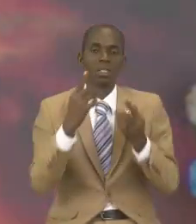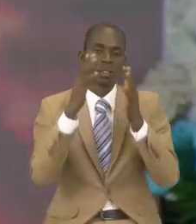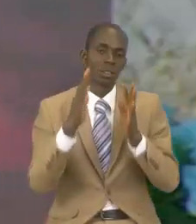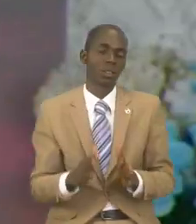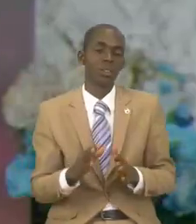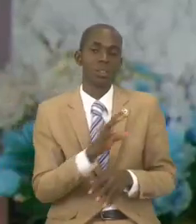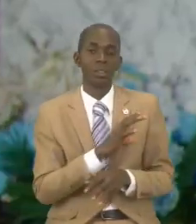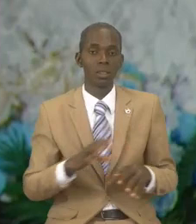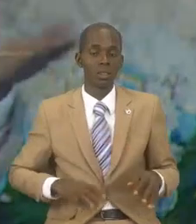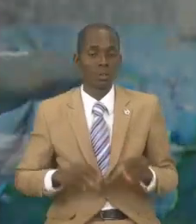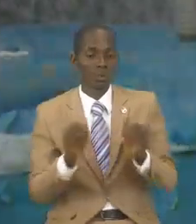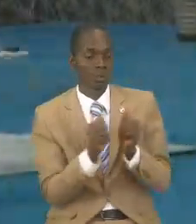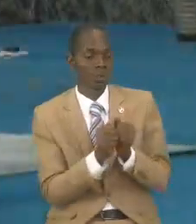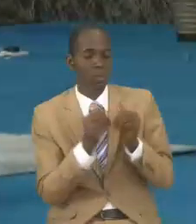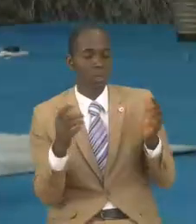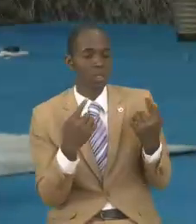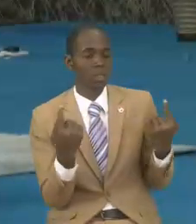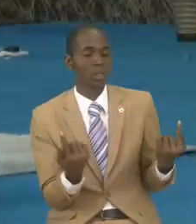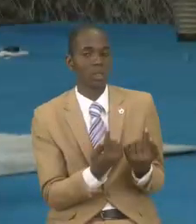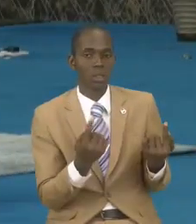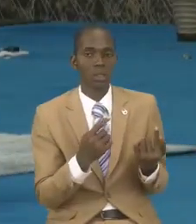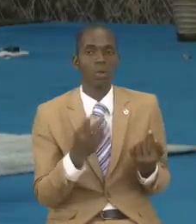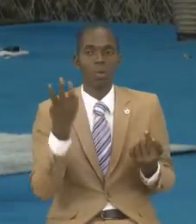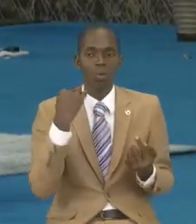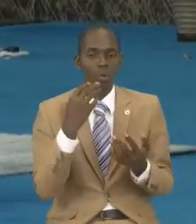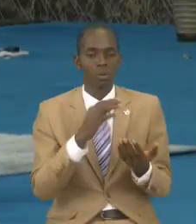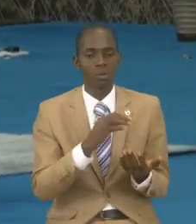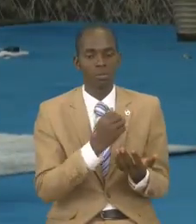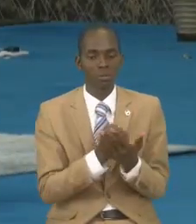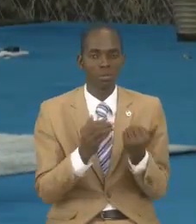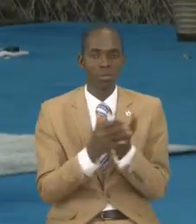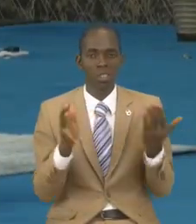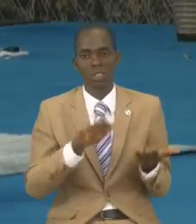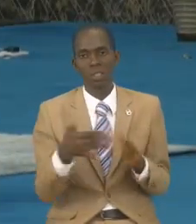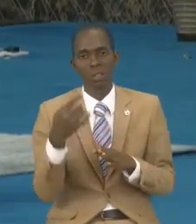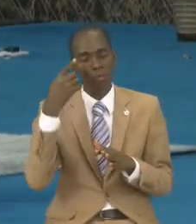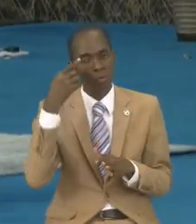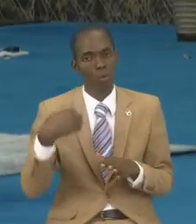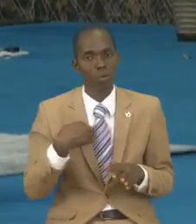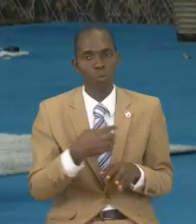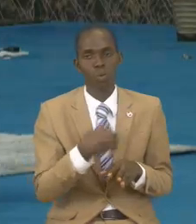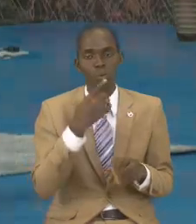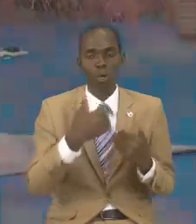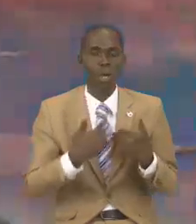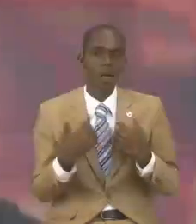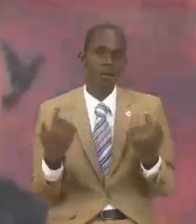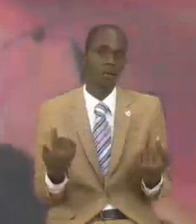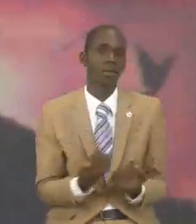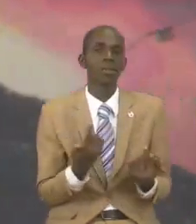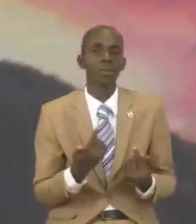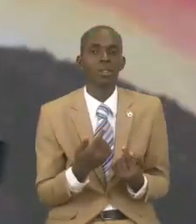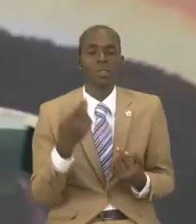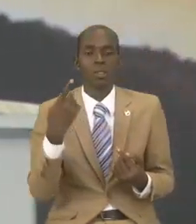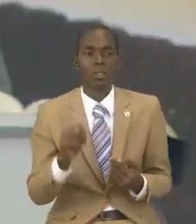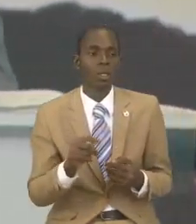was crucified for the people that lived all their lives in sin. The perfection